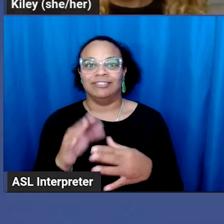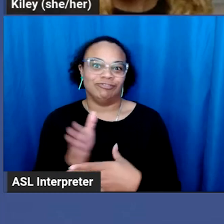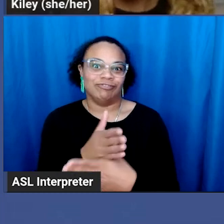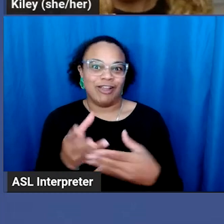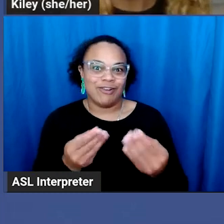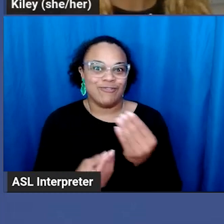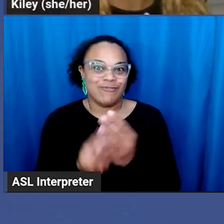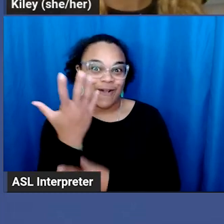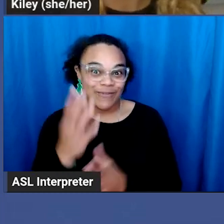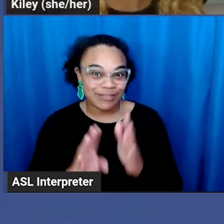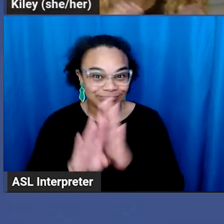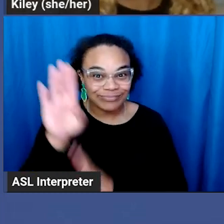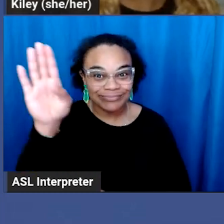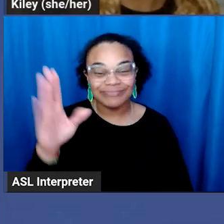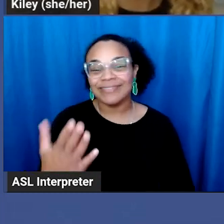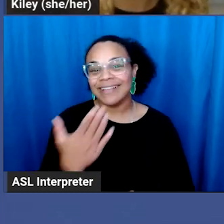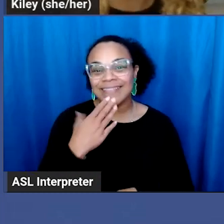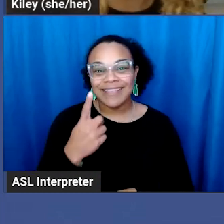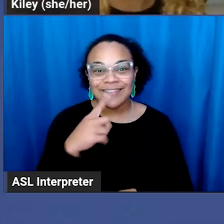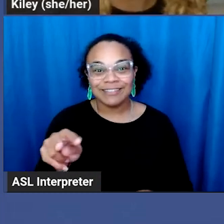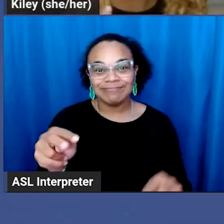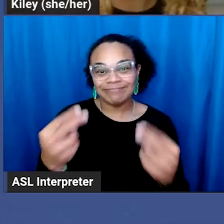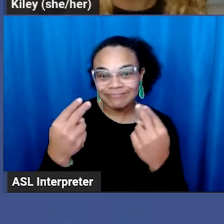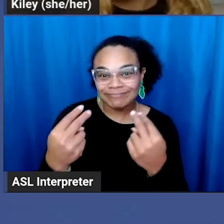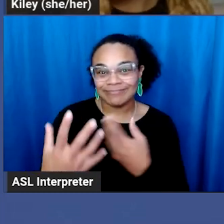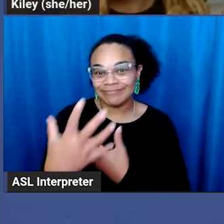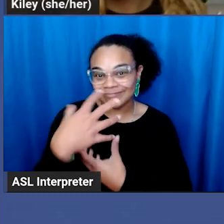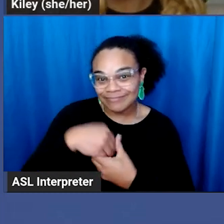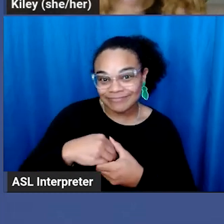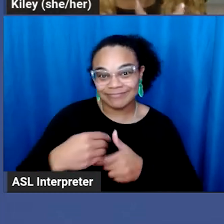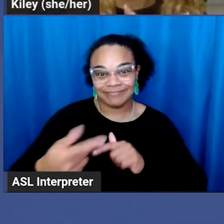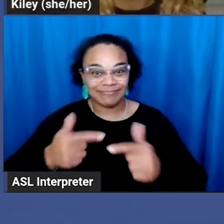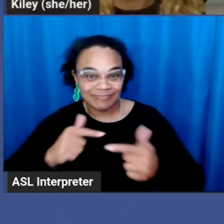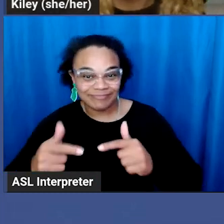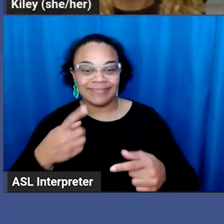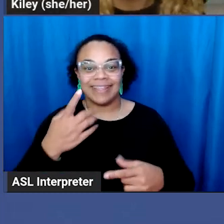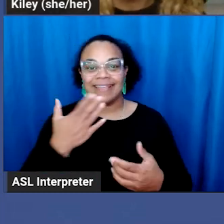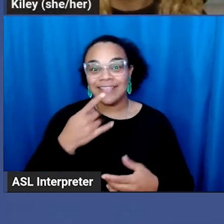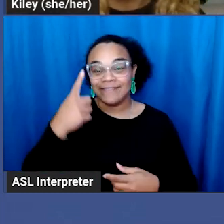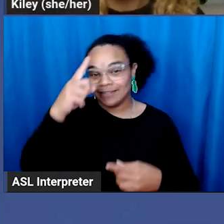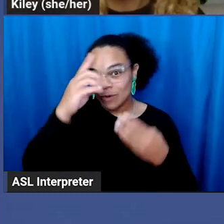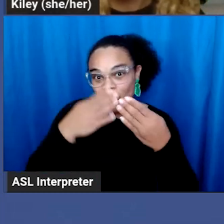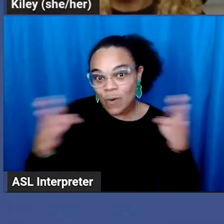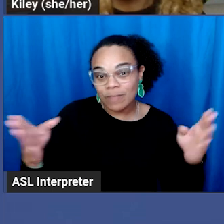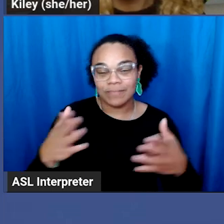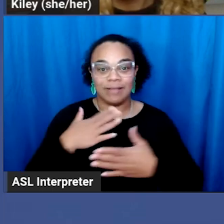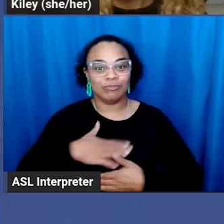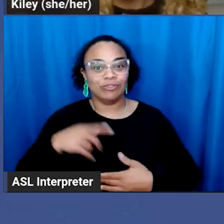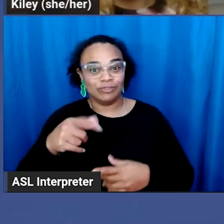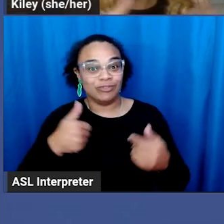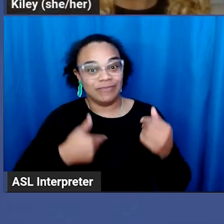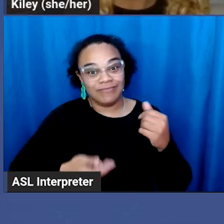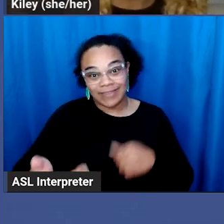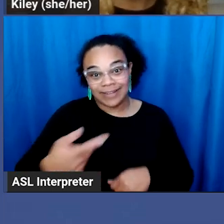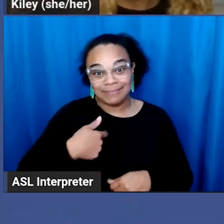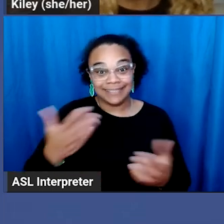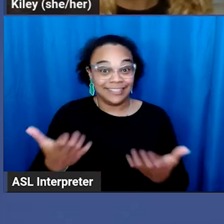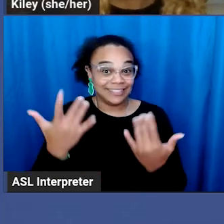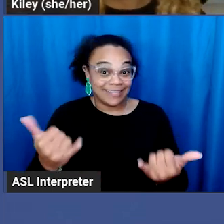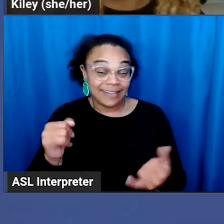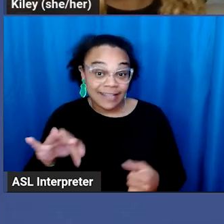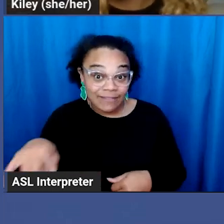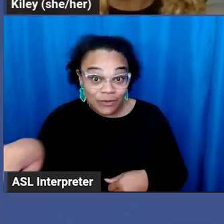So thank you guys for your engagement and for your openness. I really appreciate you guys having me here today. And if you